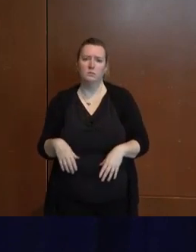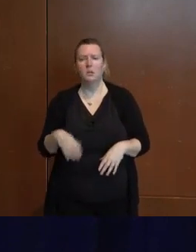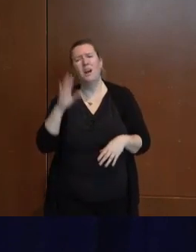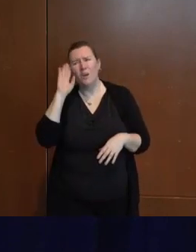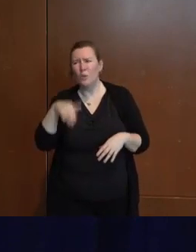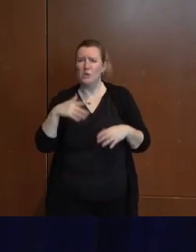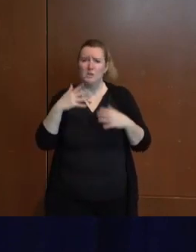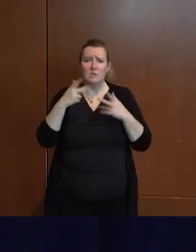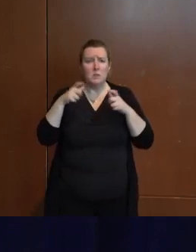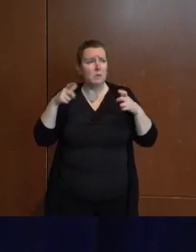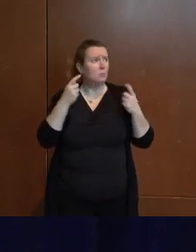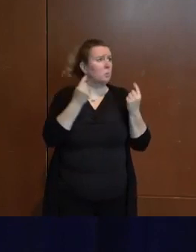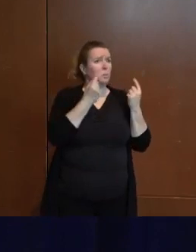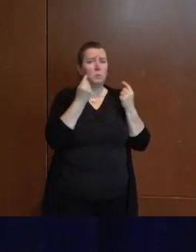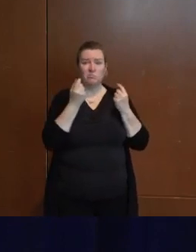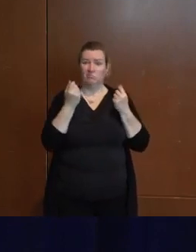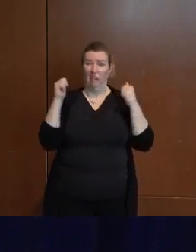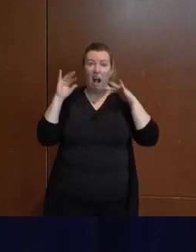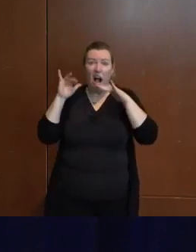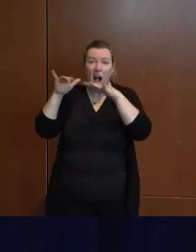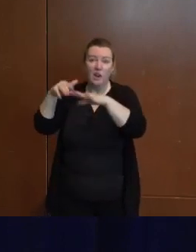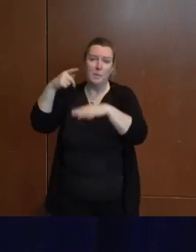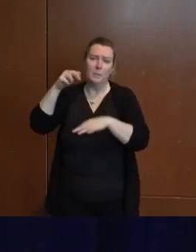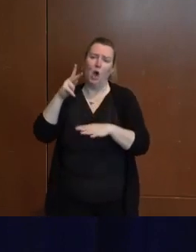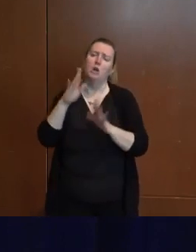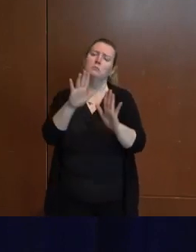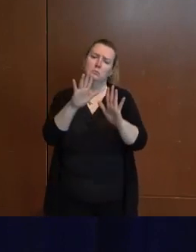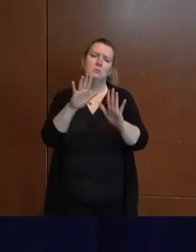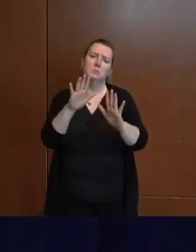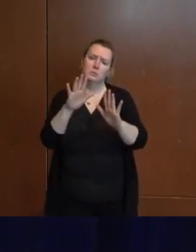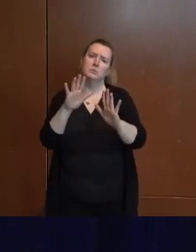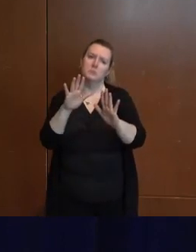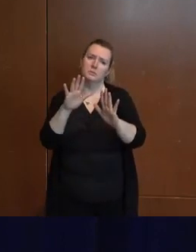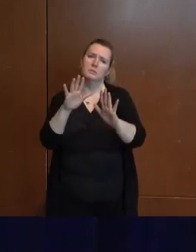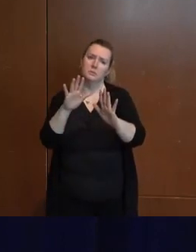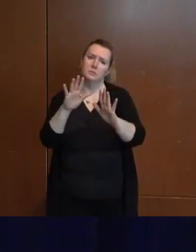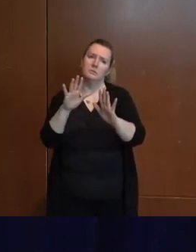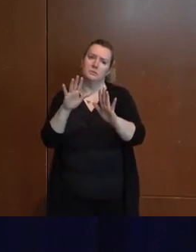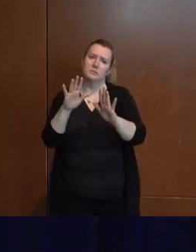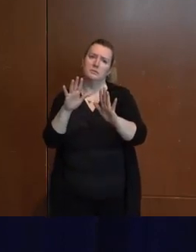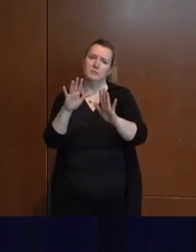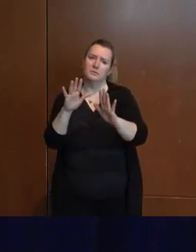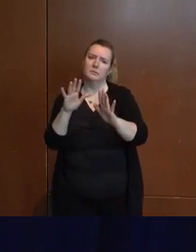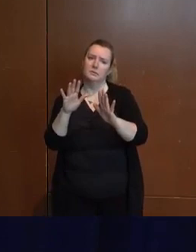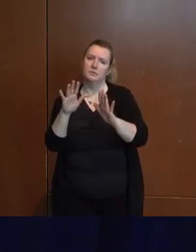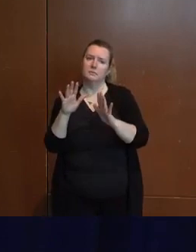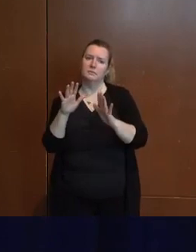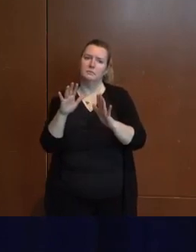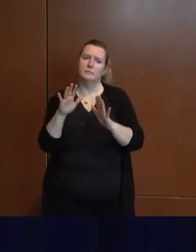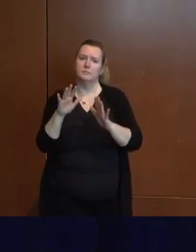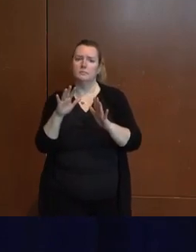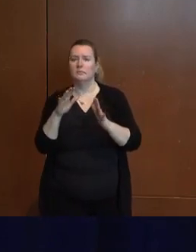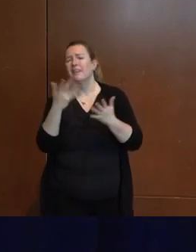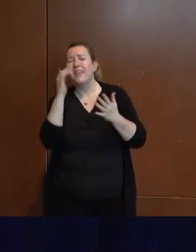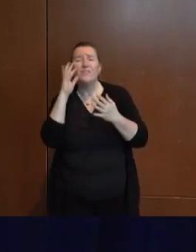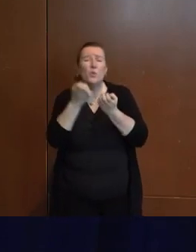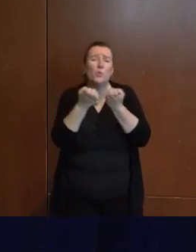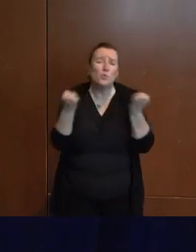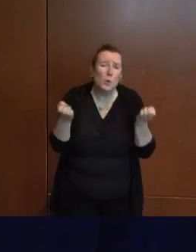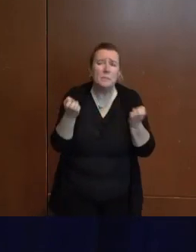do not attempt to force your way into closed restrooms, and please do not rip down the signs that our park workers